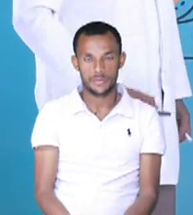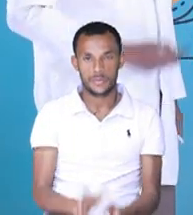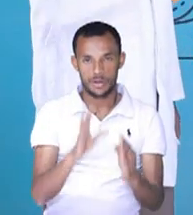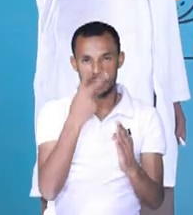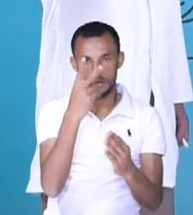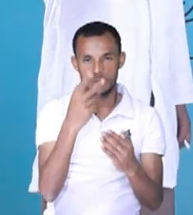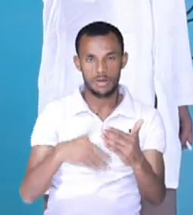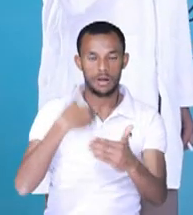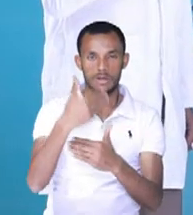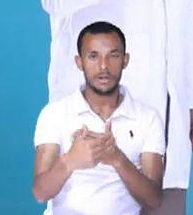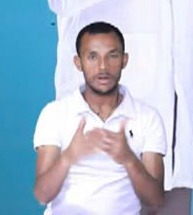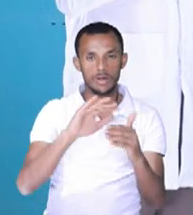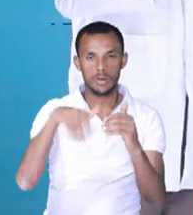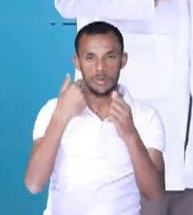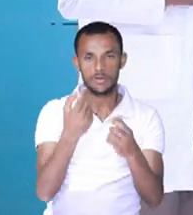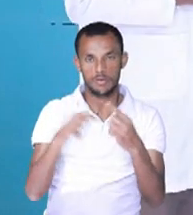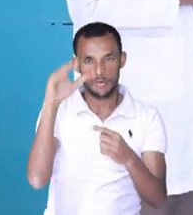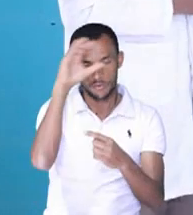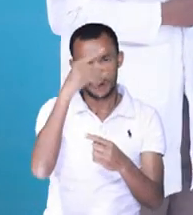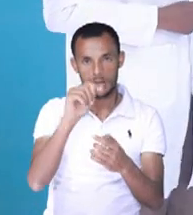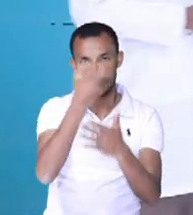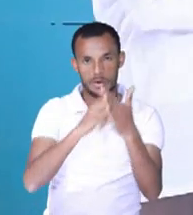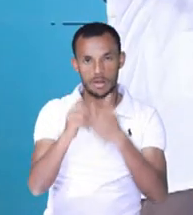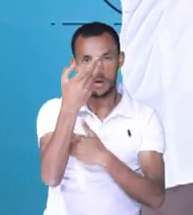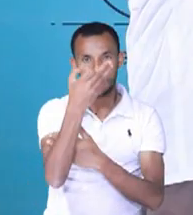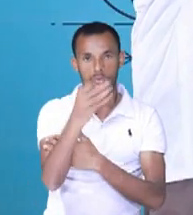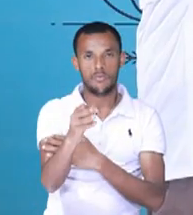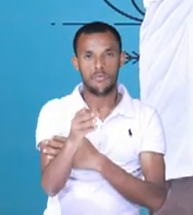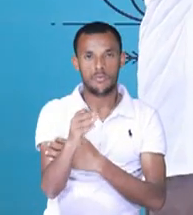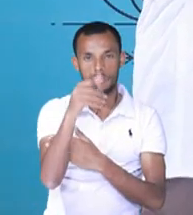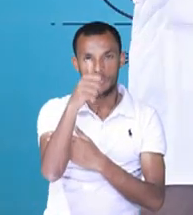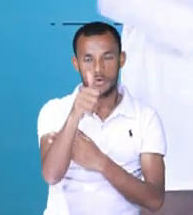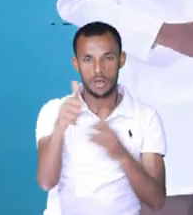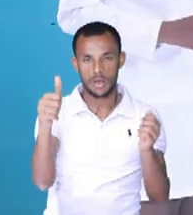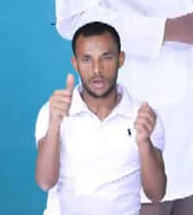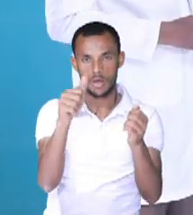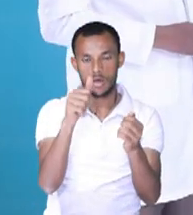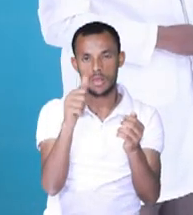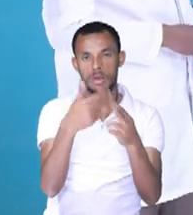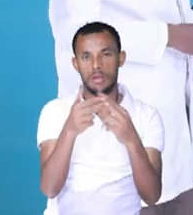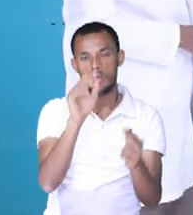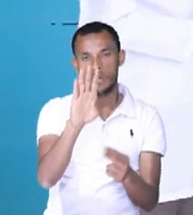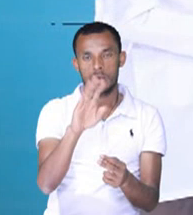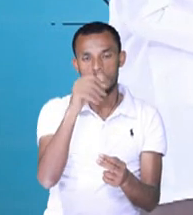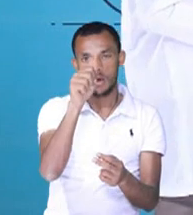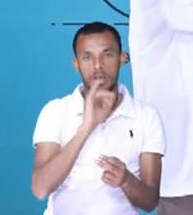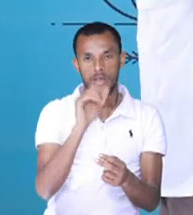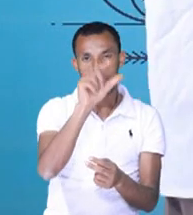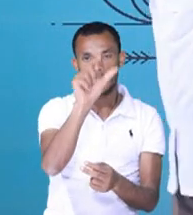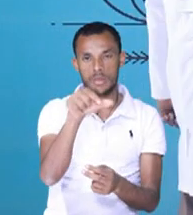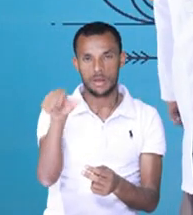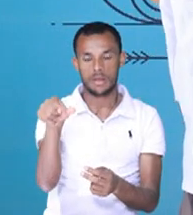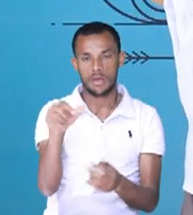Let's see the next one. How is it possible to find the product of A with B? A, it is a